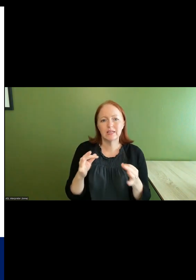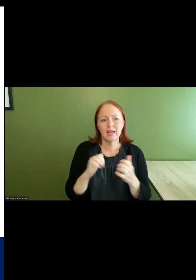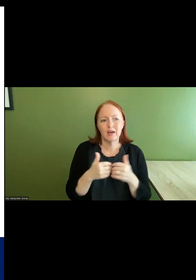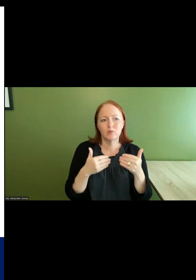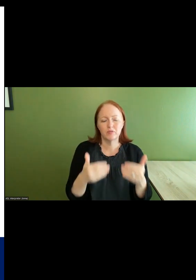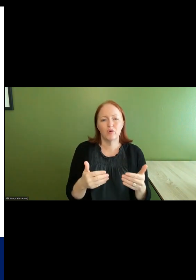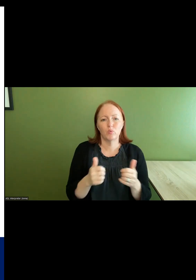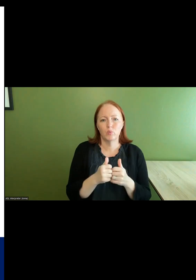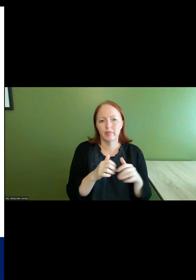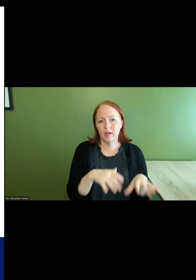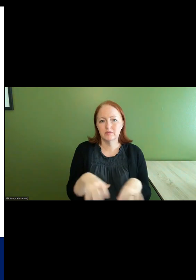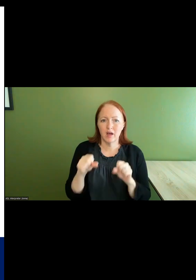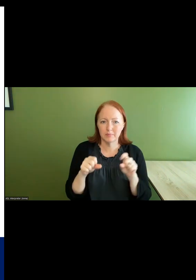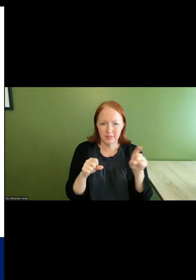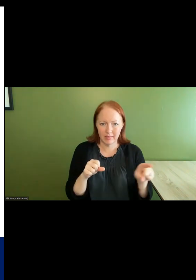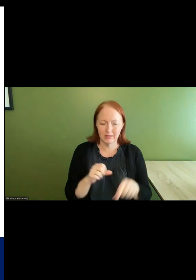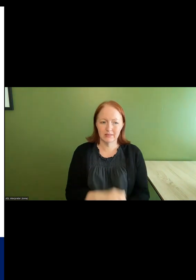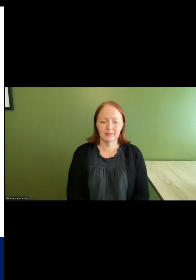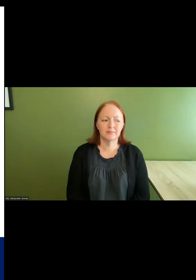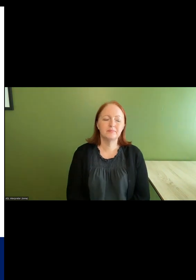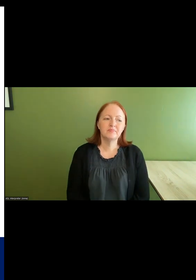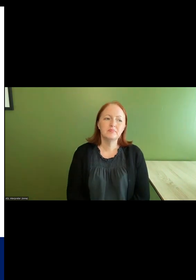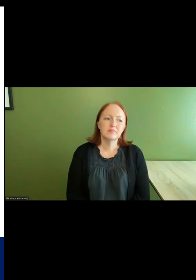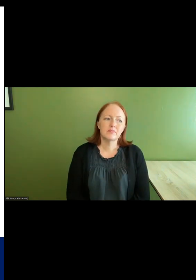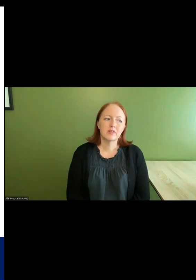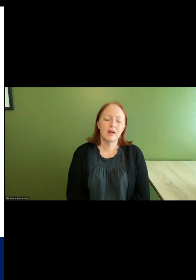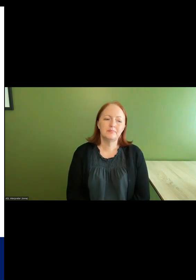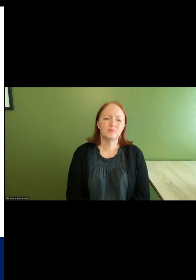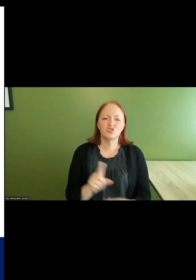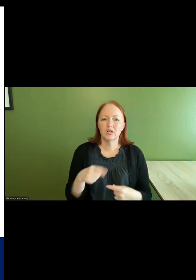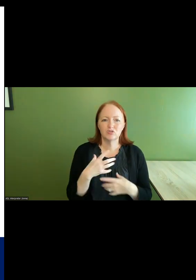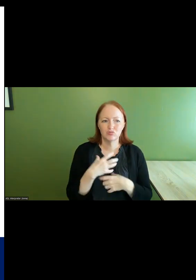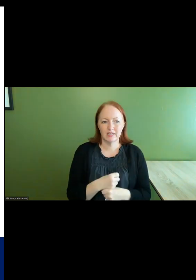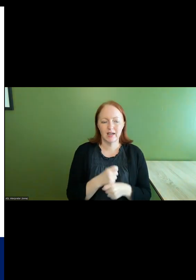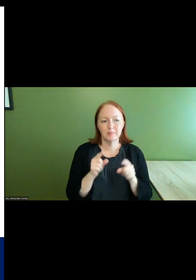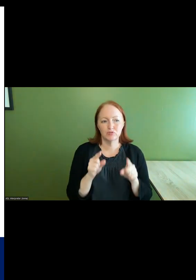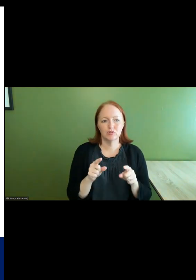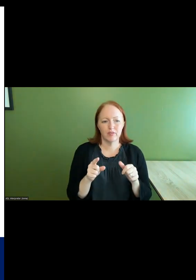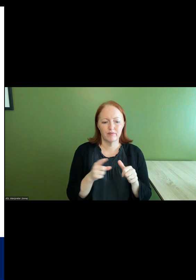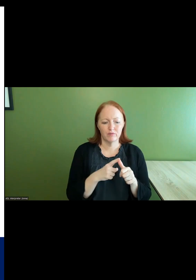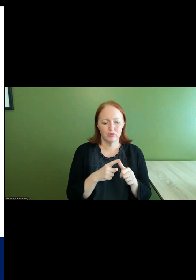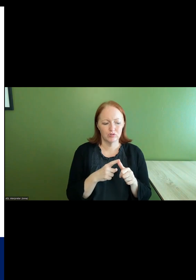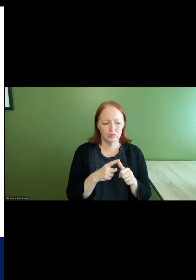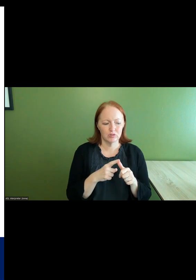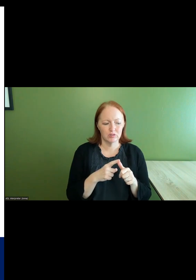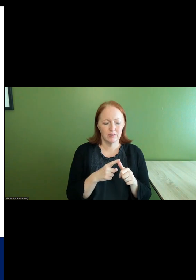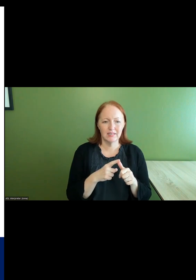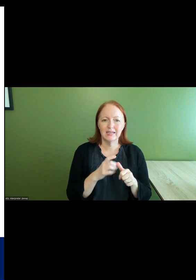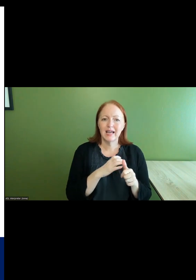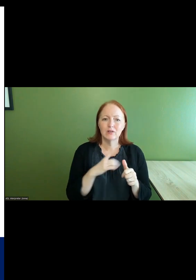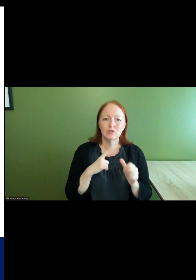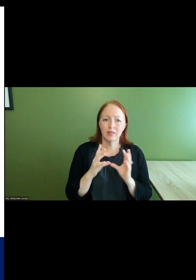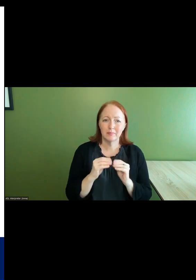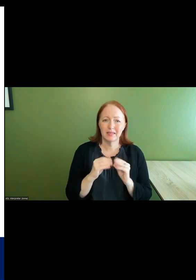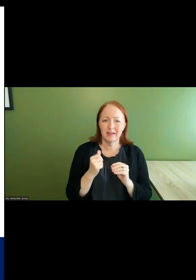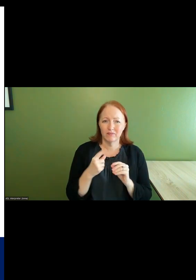with adopting it. But just as a little bit of a recap, during the first council meeting that we had